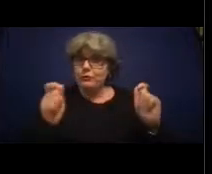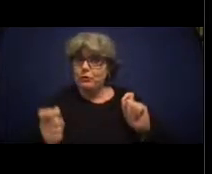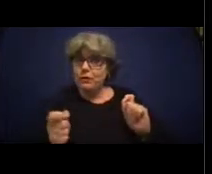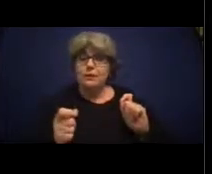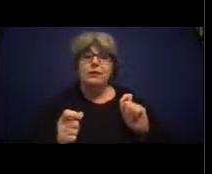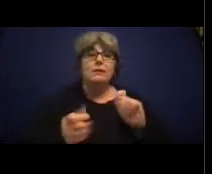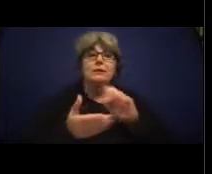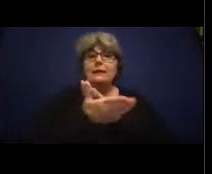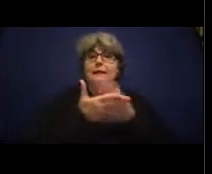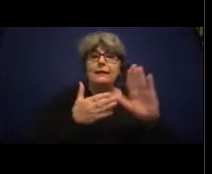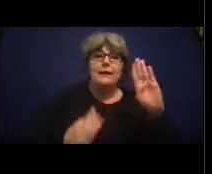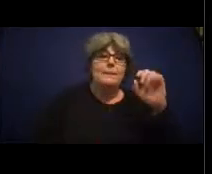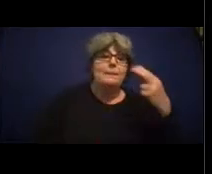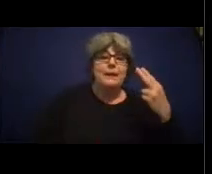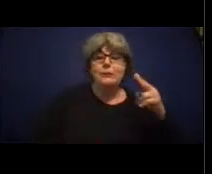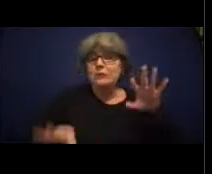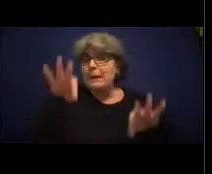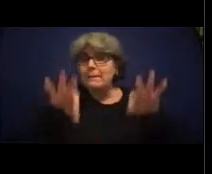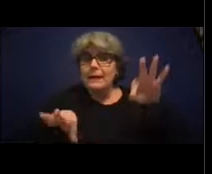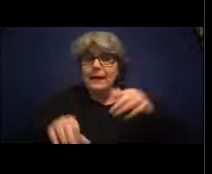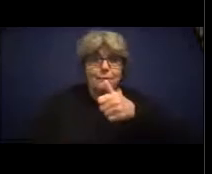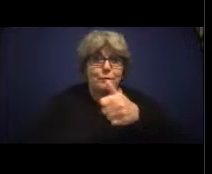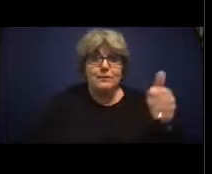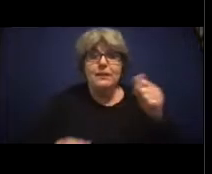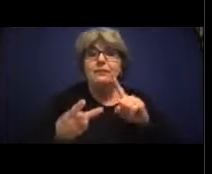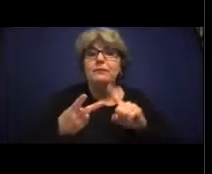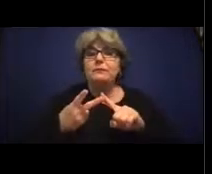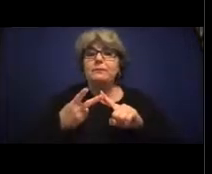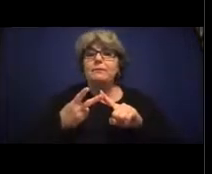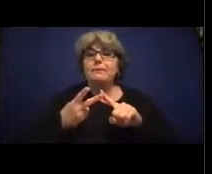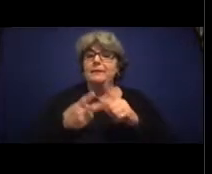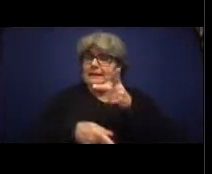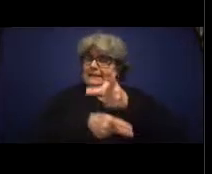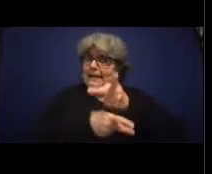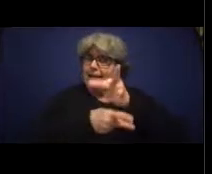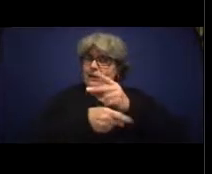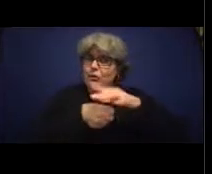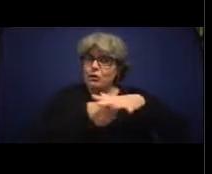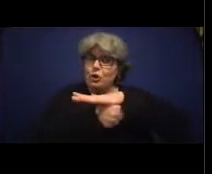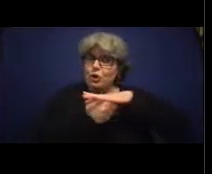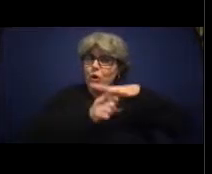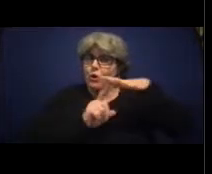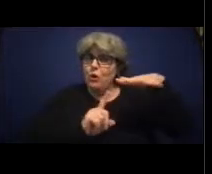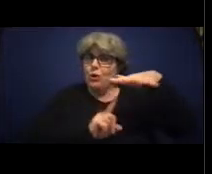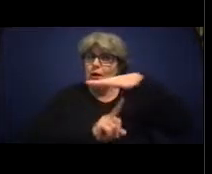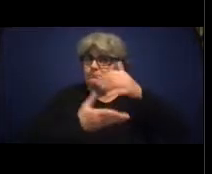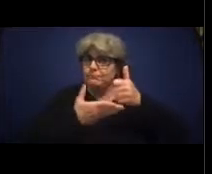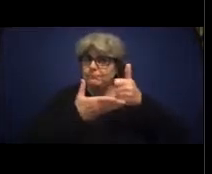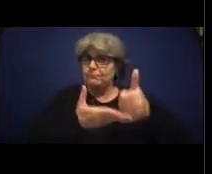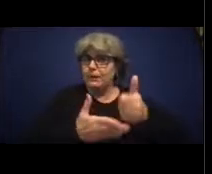are clean, pick up garbage after yourself, do what you can to take care of your local environment, and that'll help